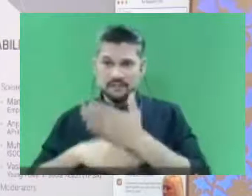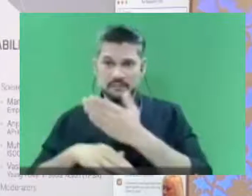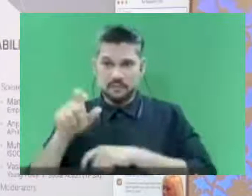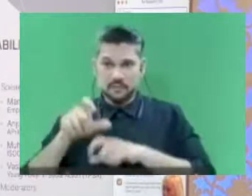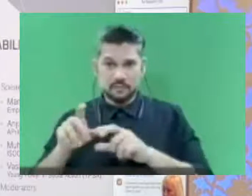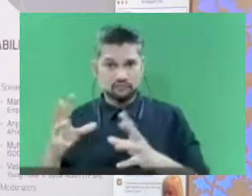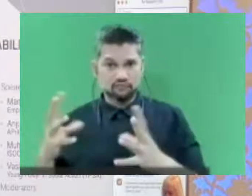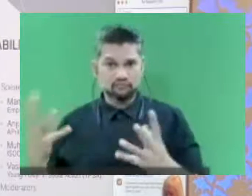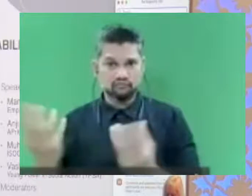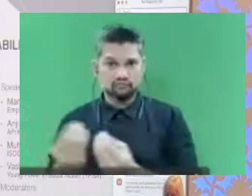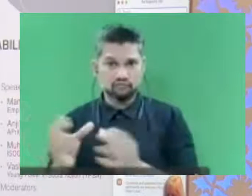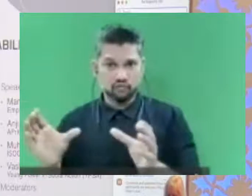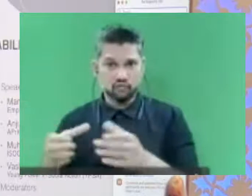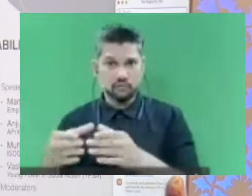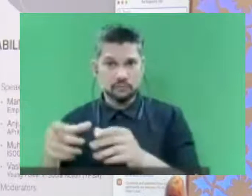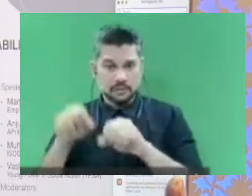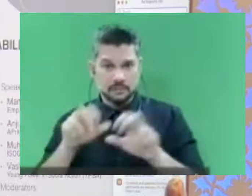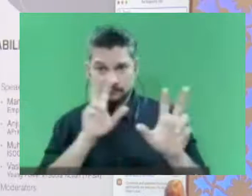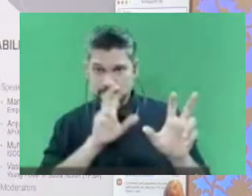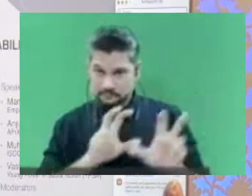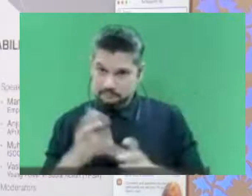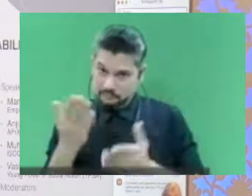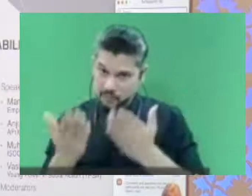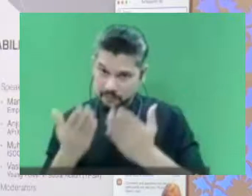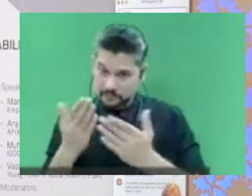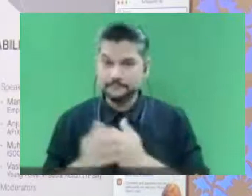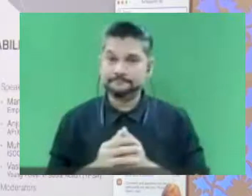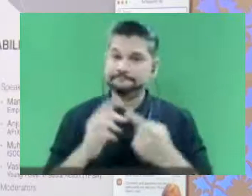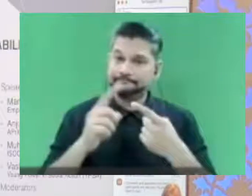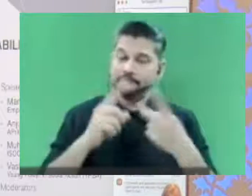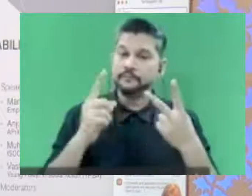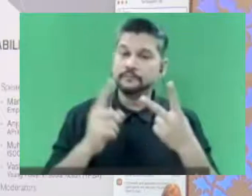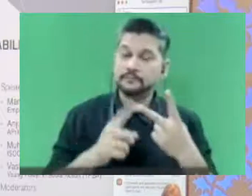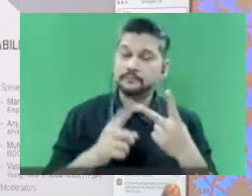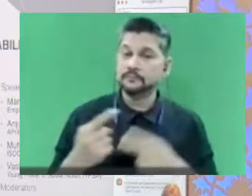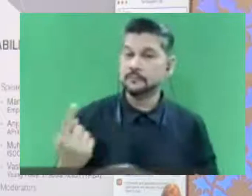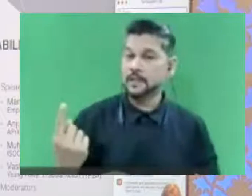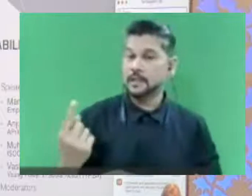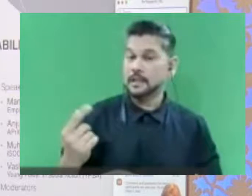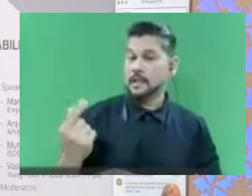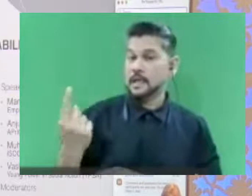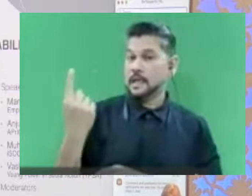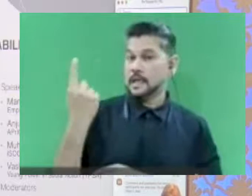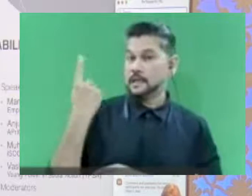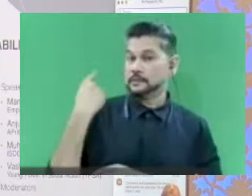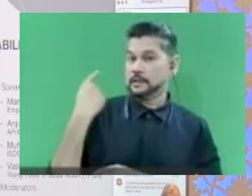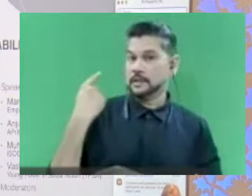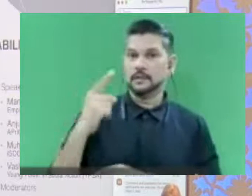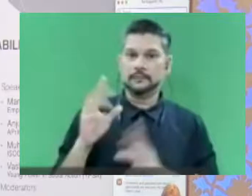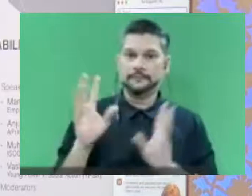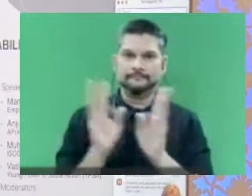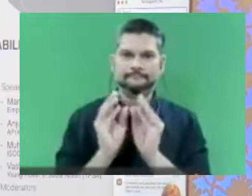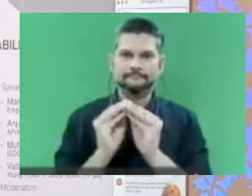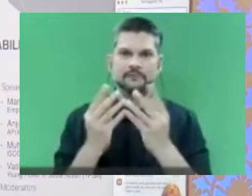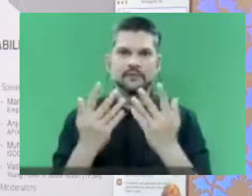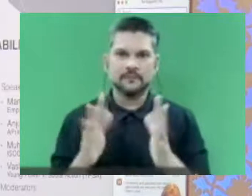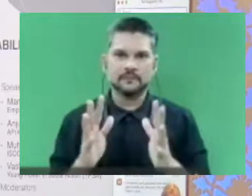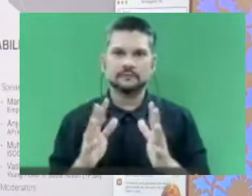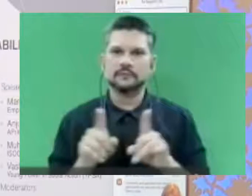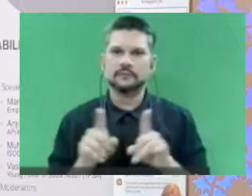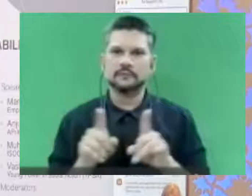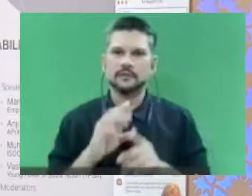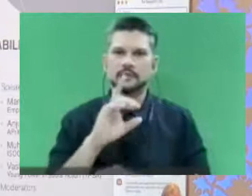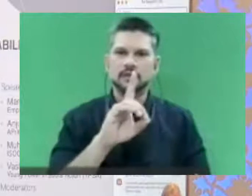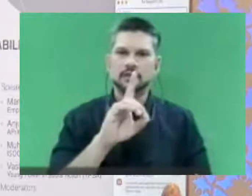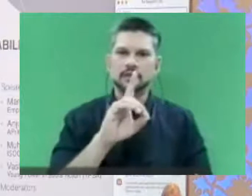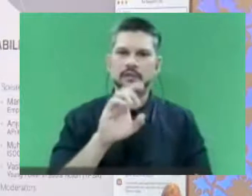My second comment is that yesterday we had a session on what is so-called as deceptive design. What this means is